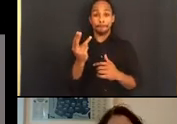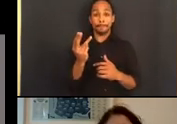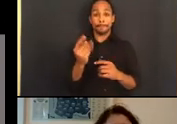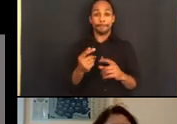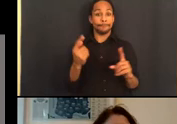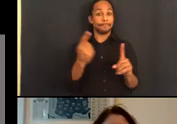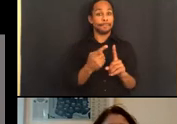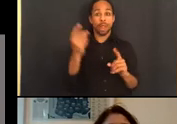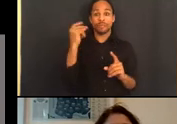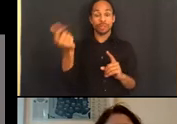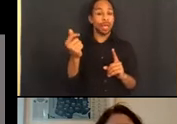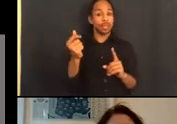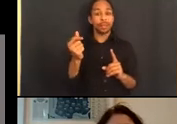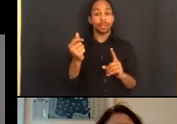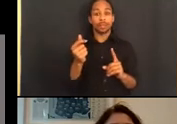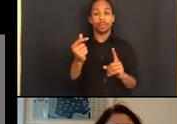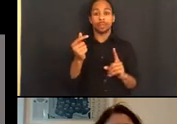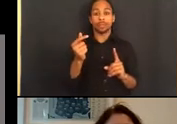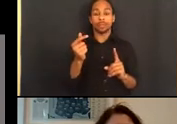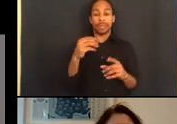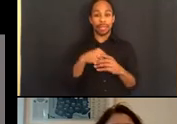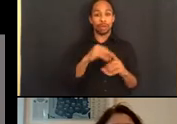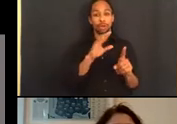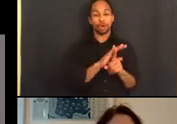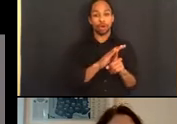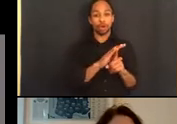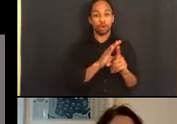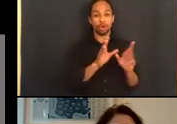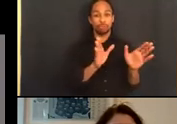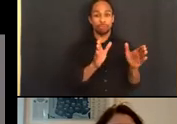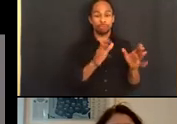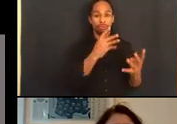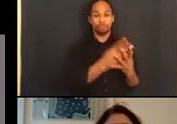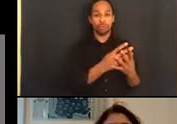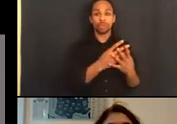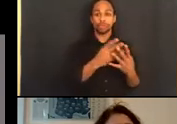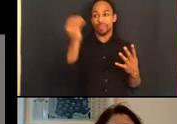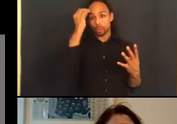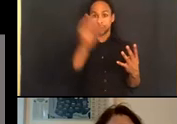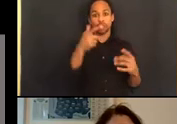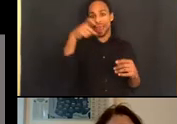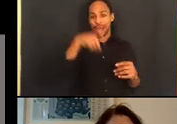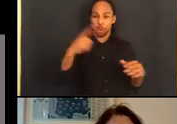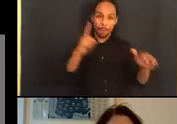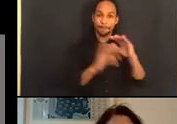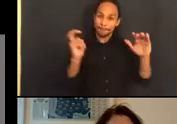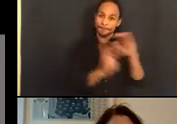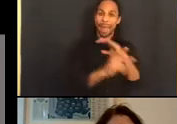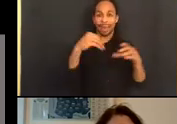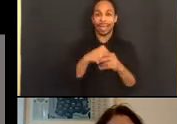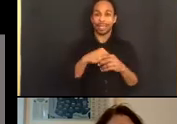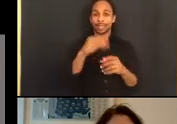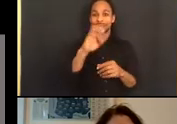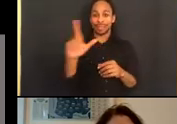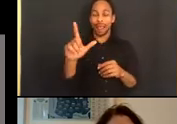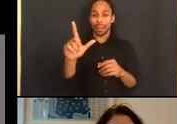all of a sudden out in her unit was told she had to go back into her cell. And the rest of the youth on her unit,